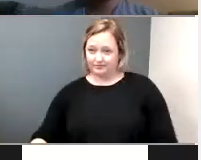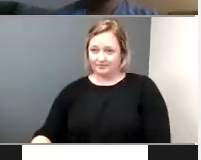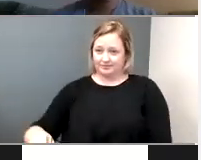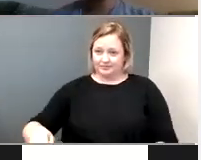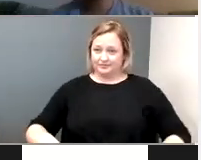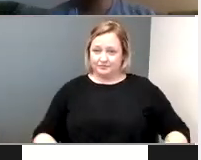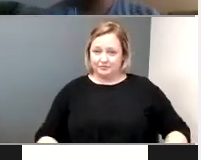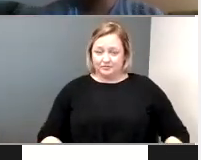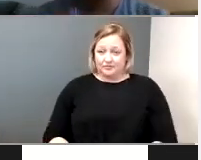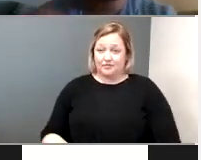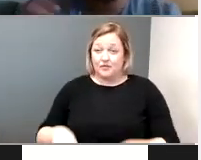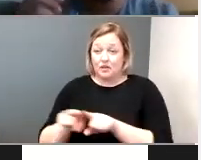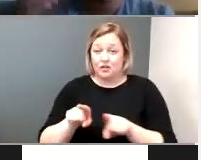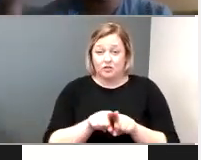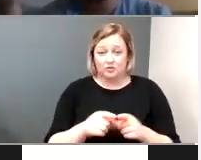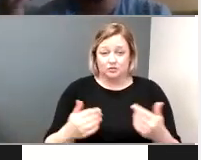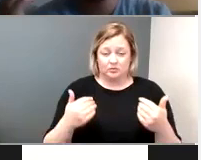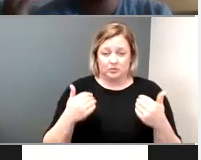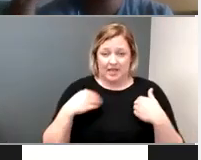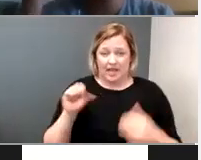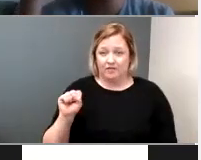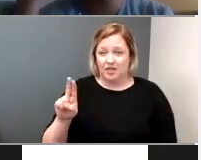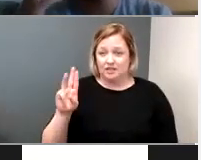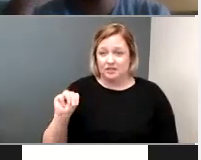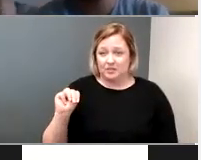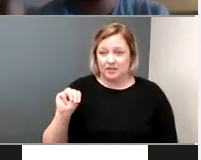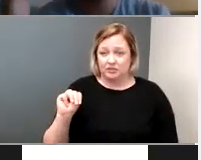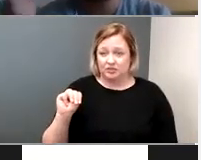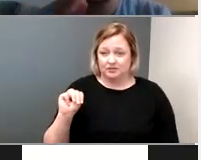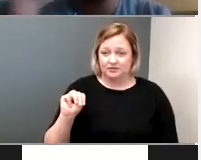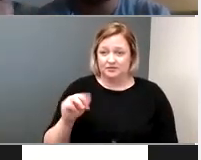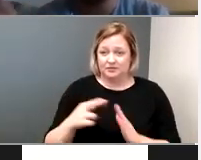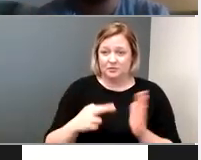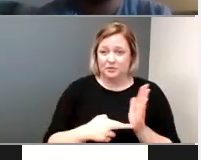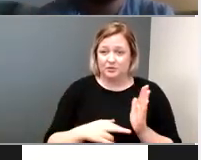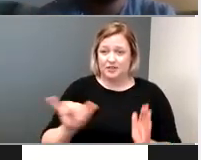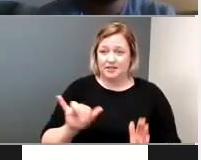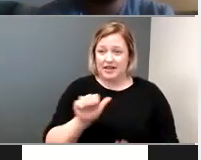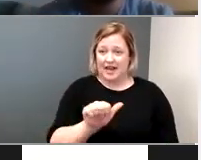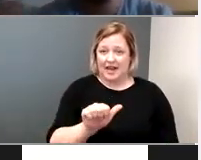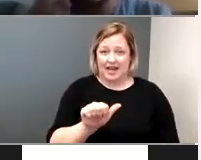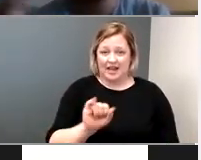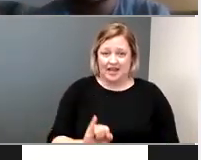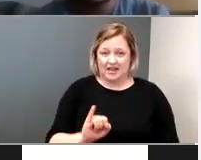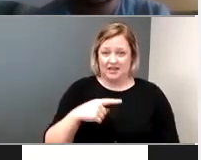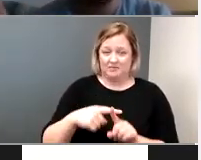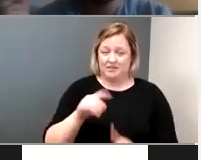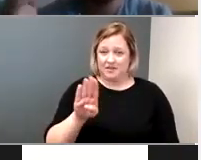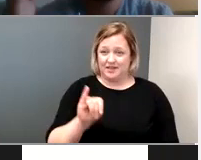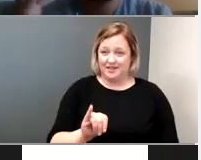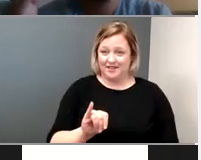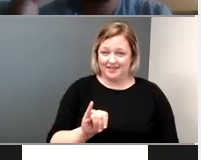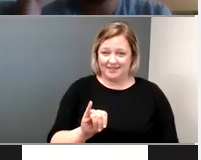Okay. We also have some more summation manipulation rules, such as AI plus BI can be broken down into AI plus